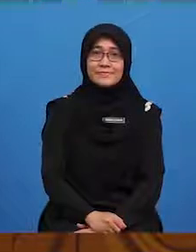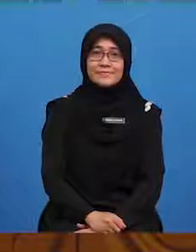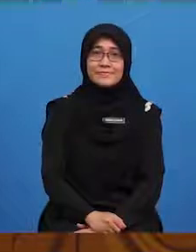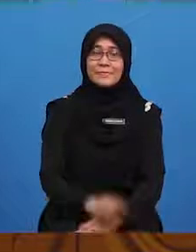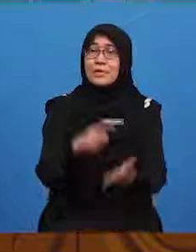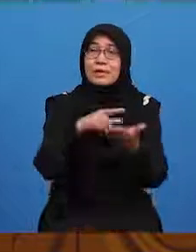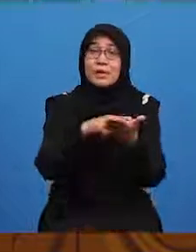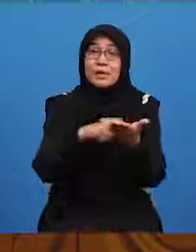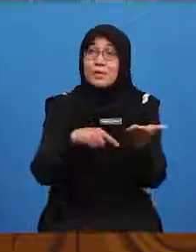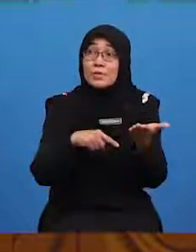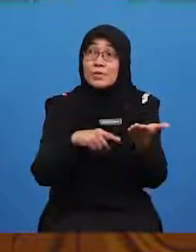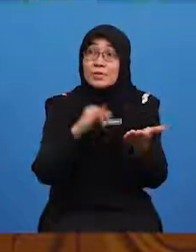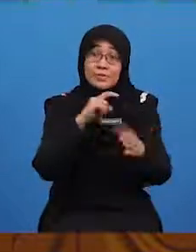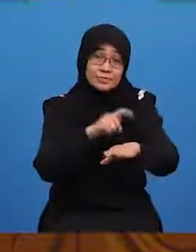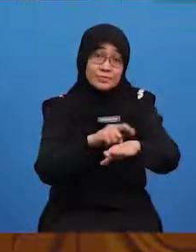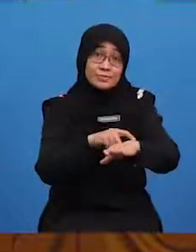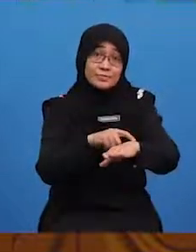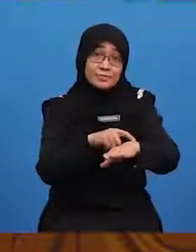Mr. Hippo, give us a gawk.